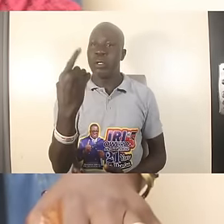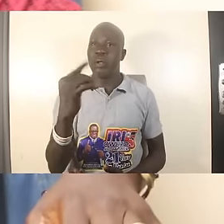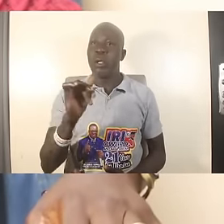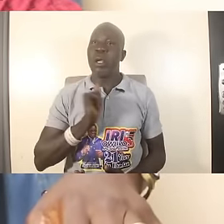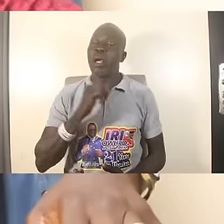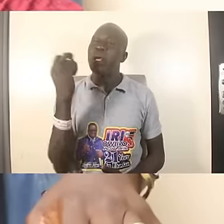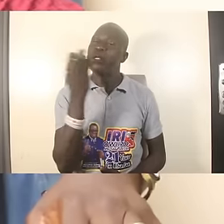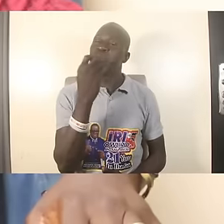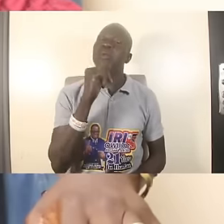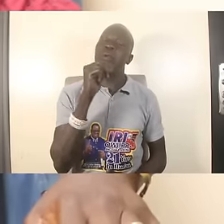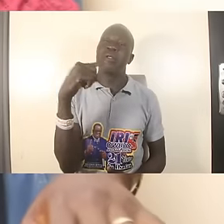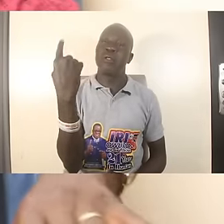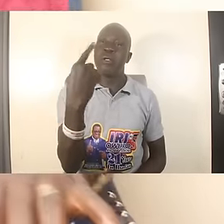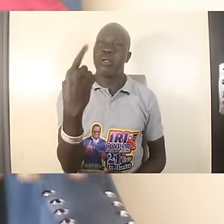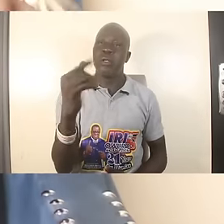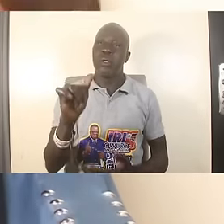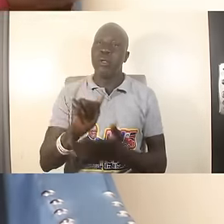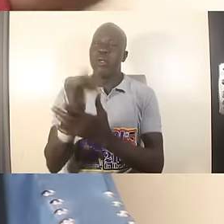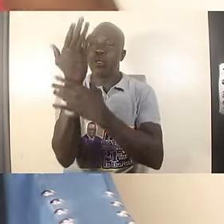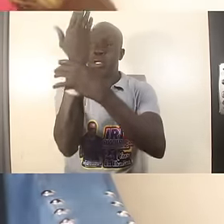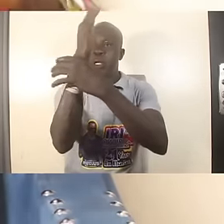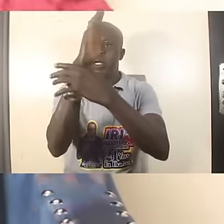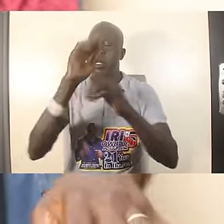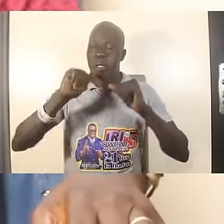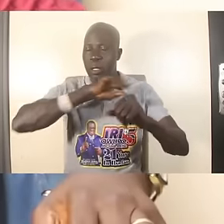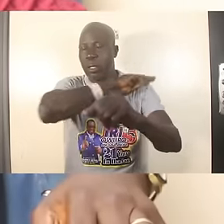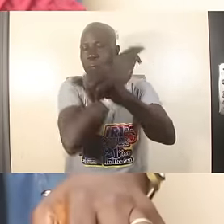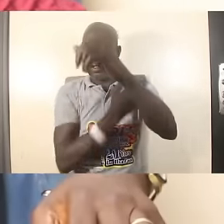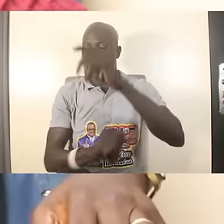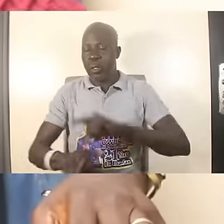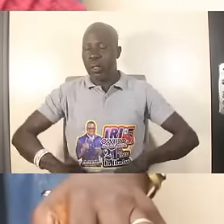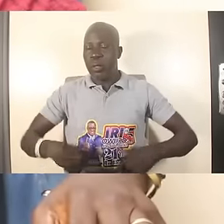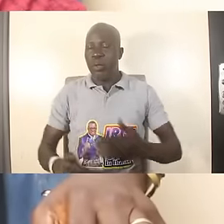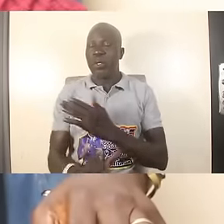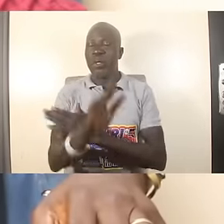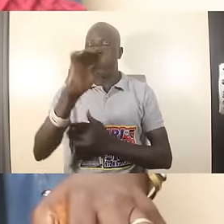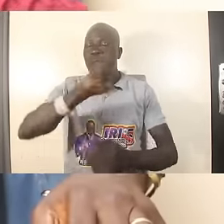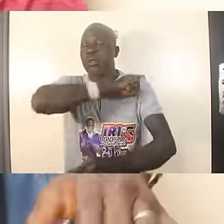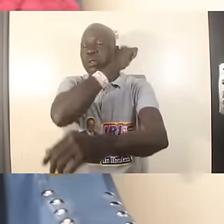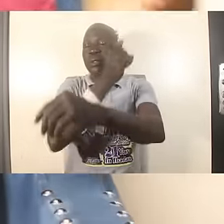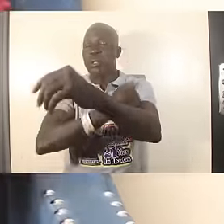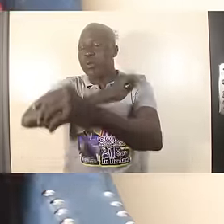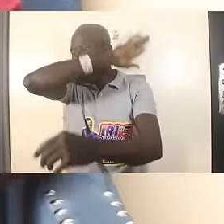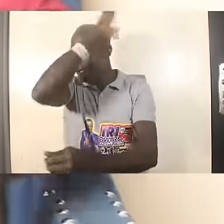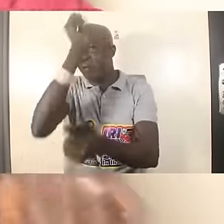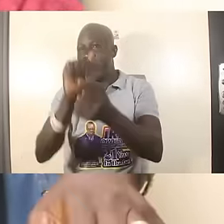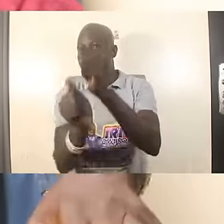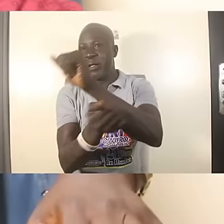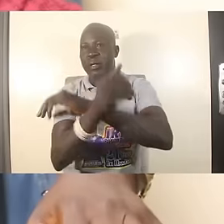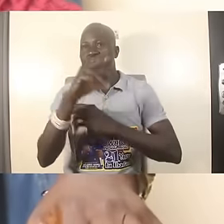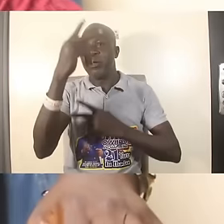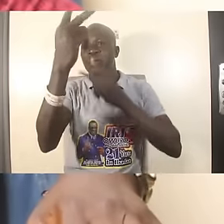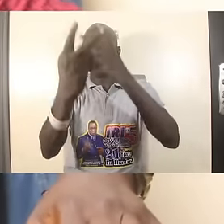I stand not alone. I speak not alone.